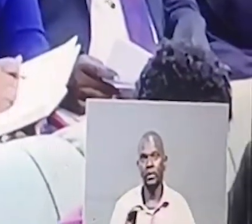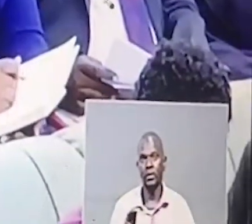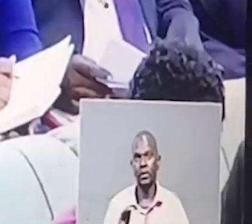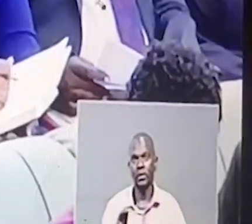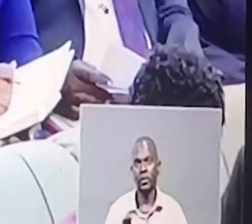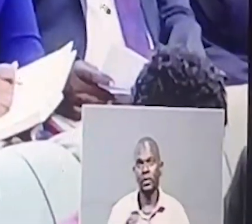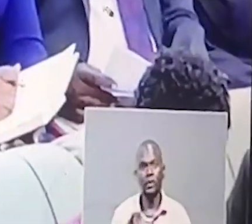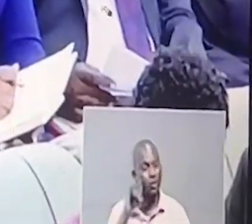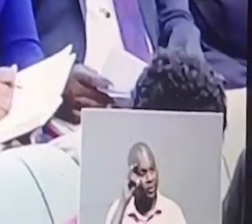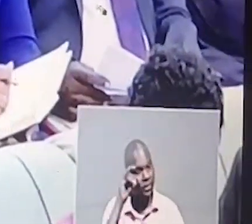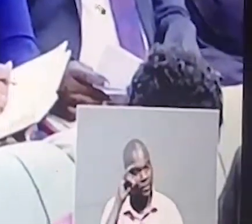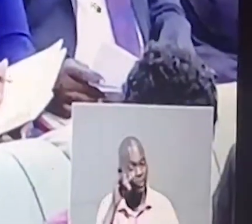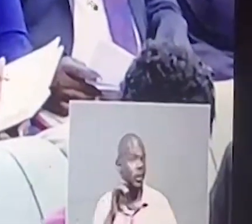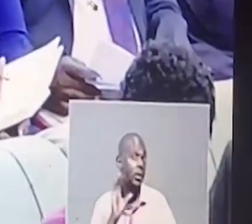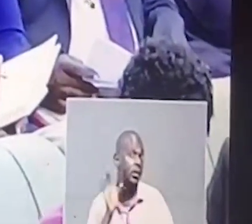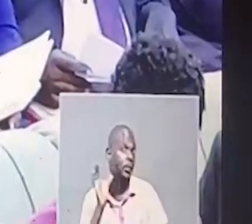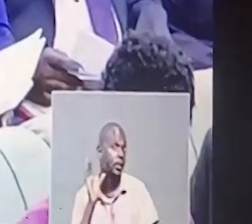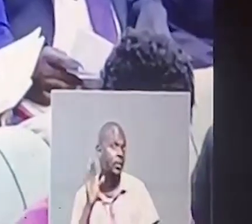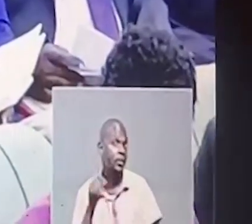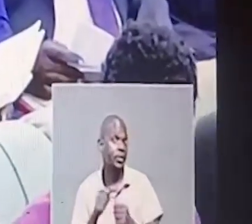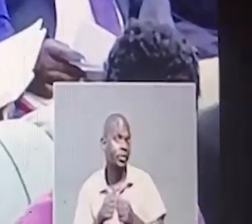I think you can hear me clearly.